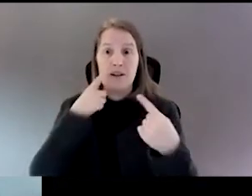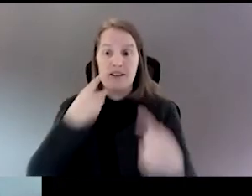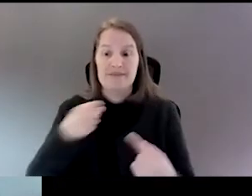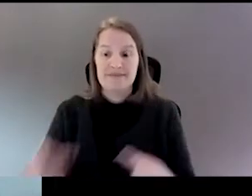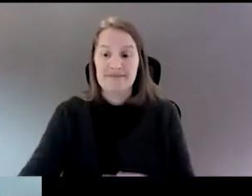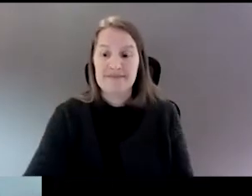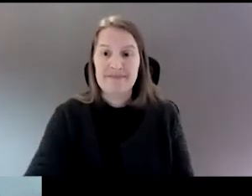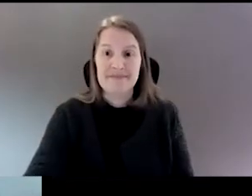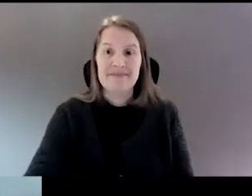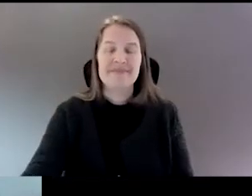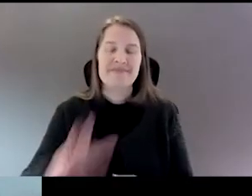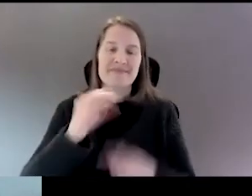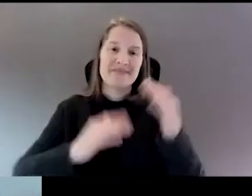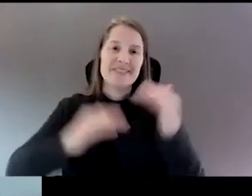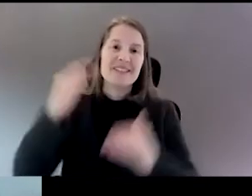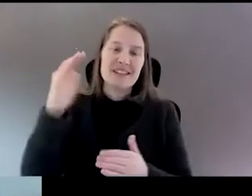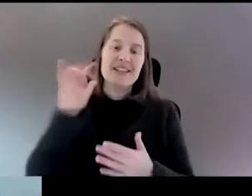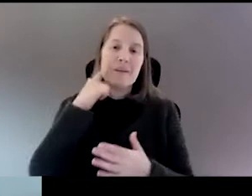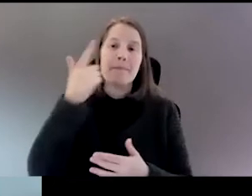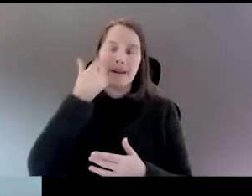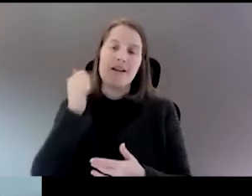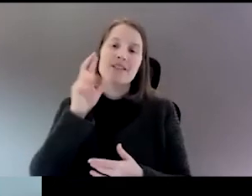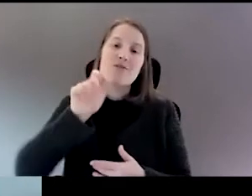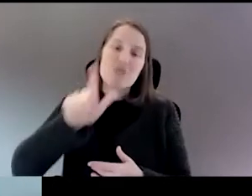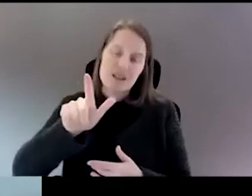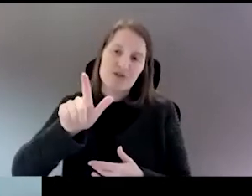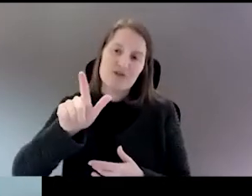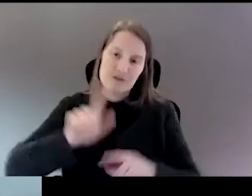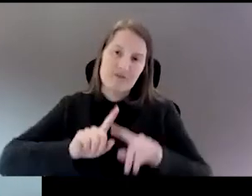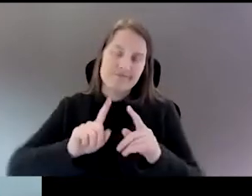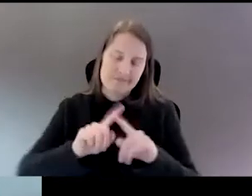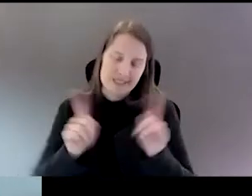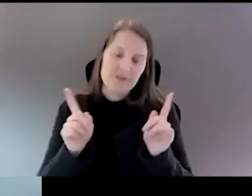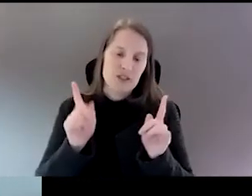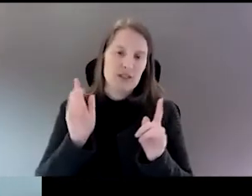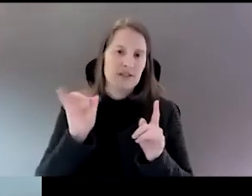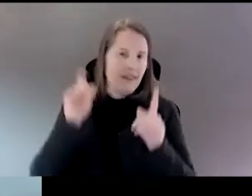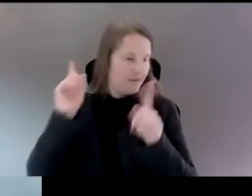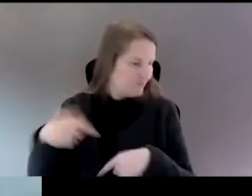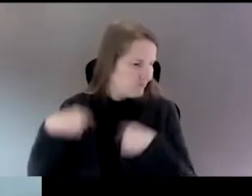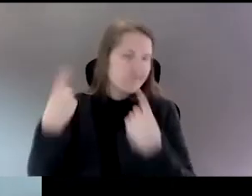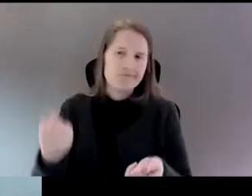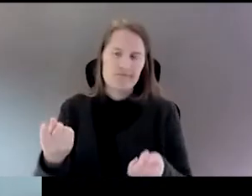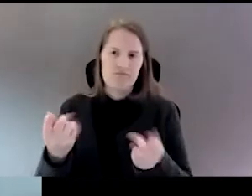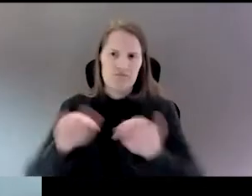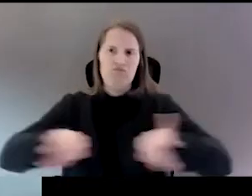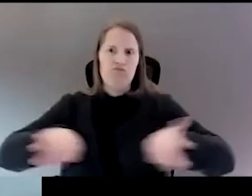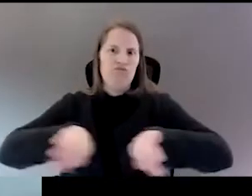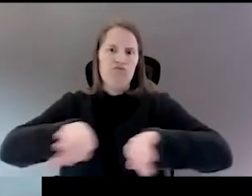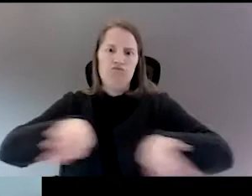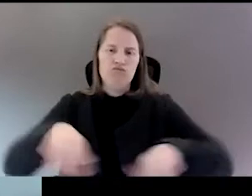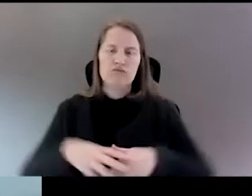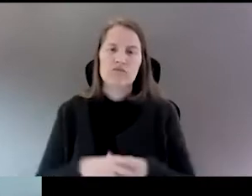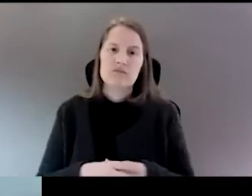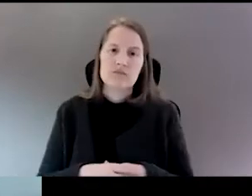is because of the racial indifferences, that have continued throughout the generations. And now more people are really